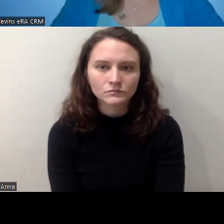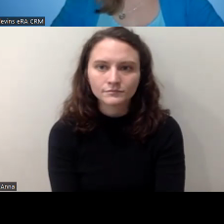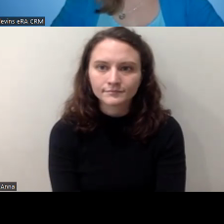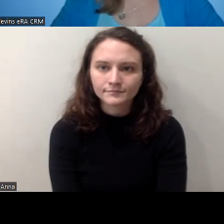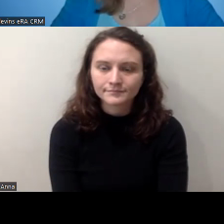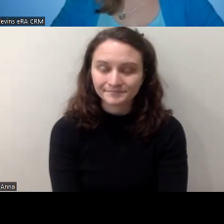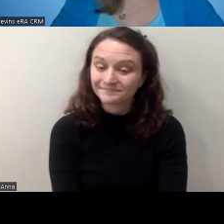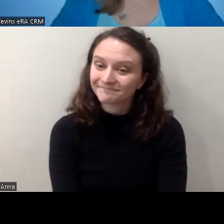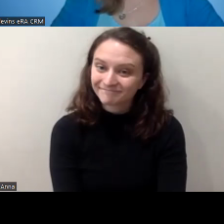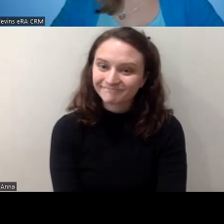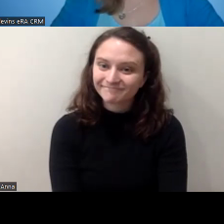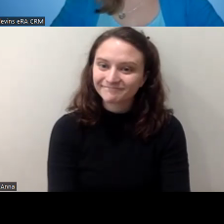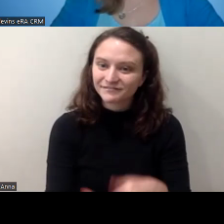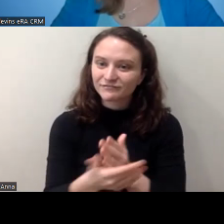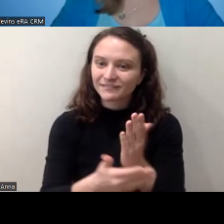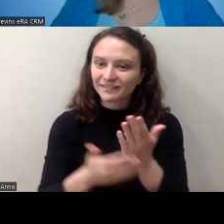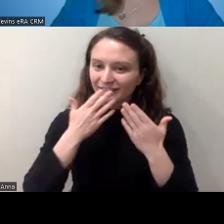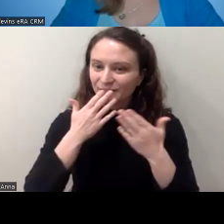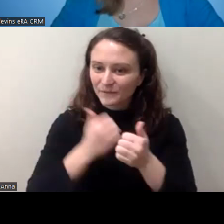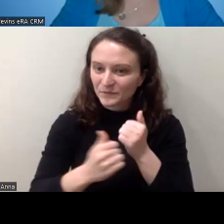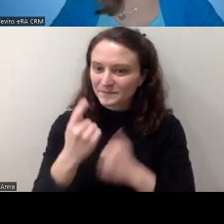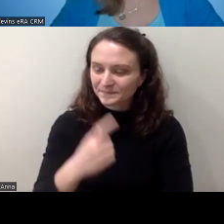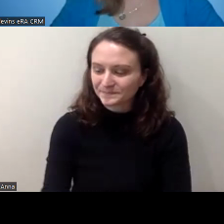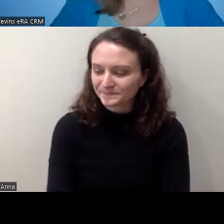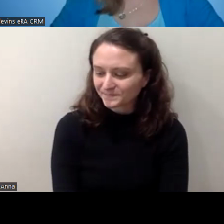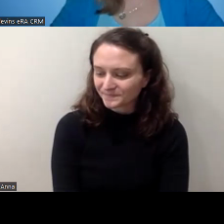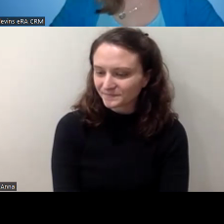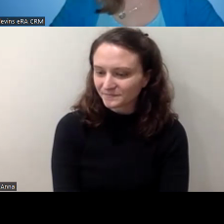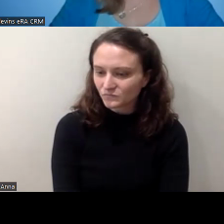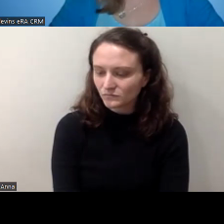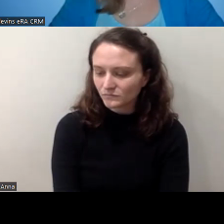All right. Thank you, everyone.